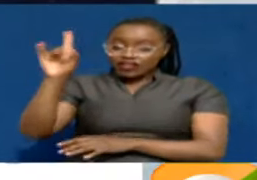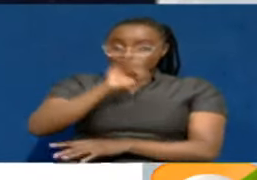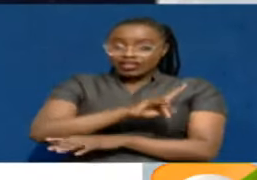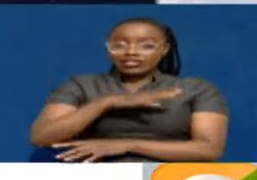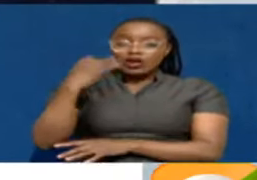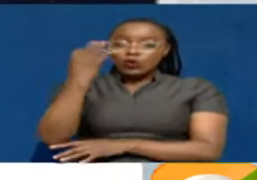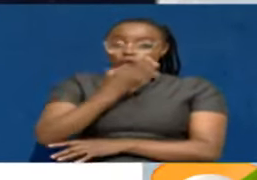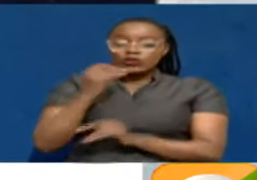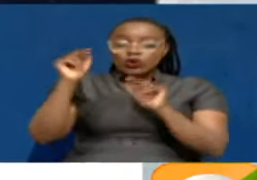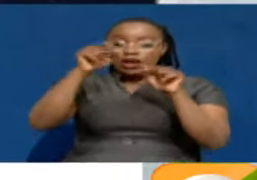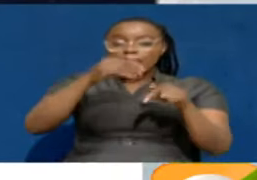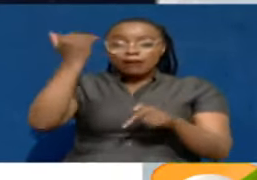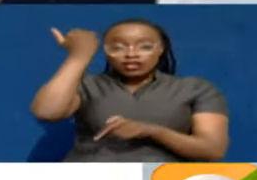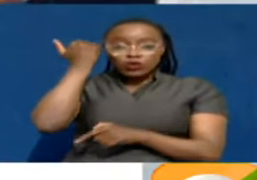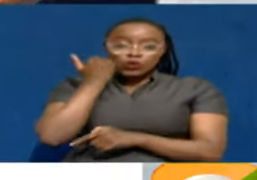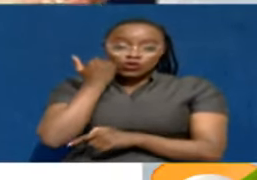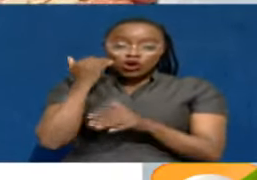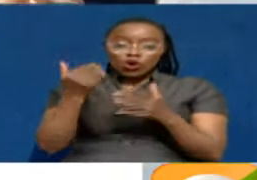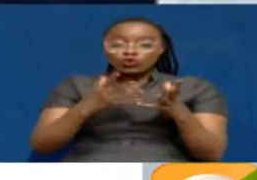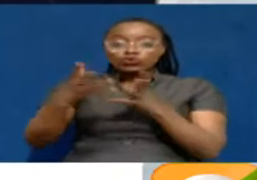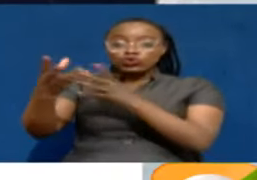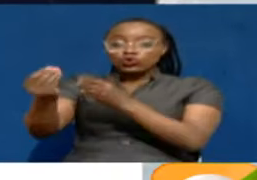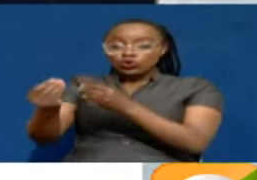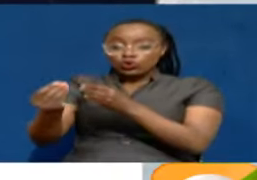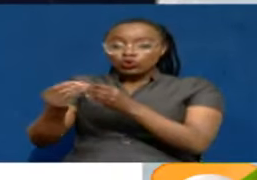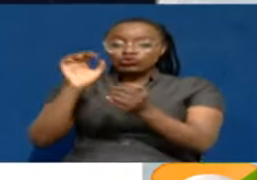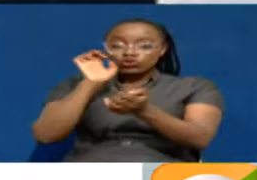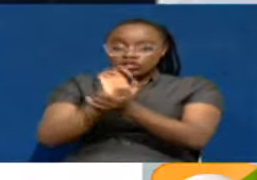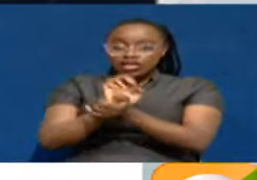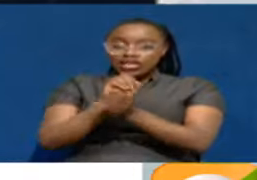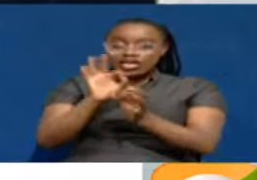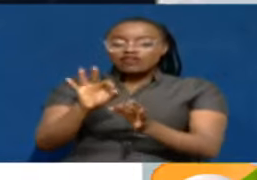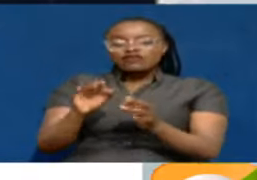to appear in court, to go to jail.